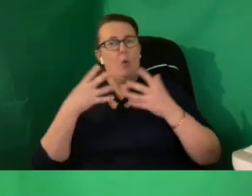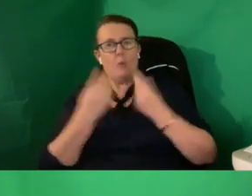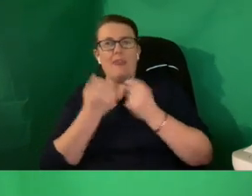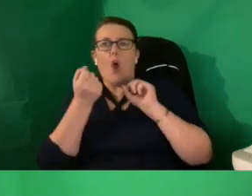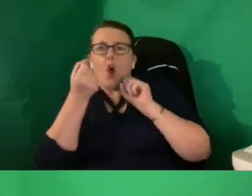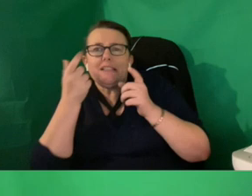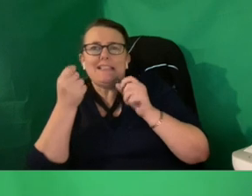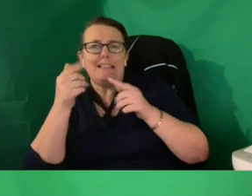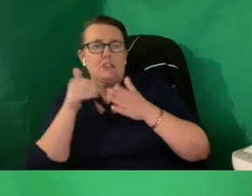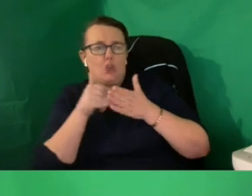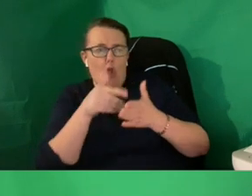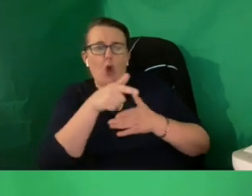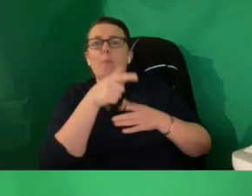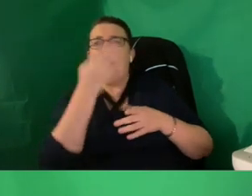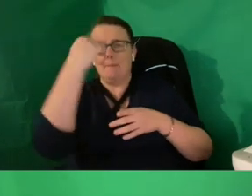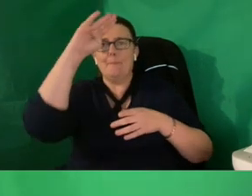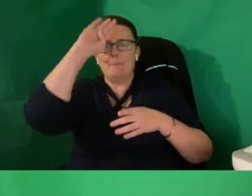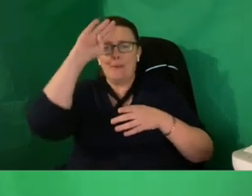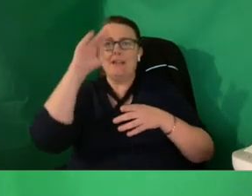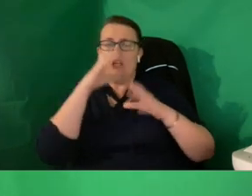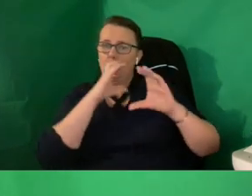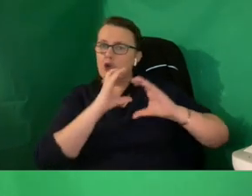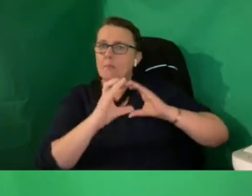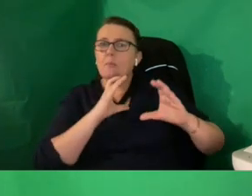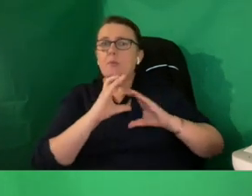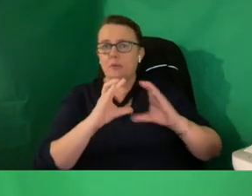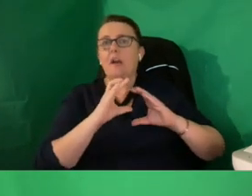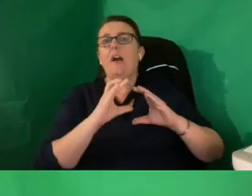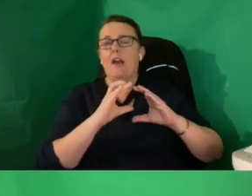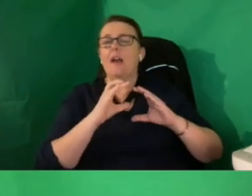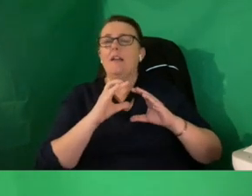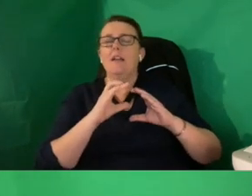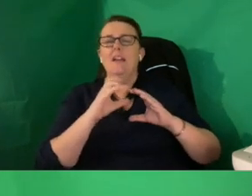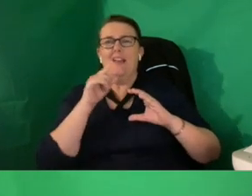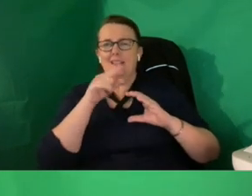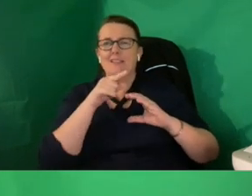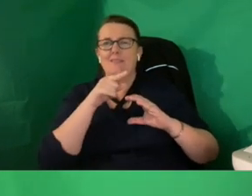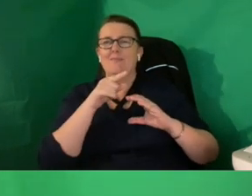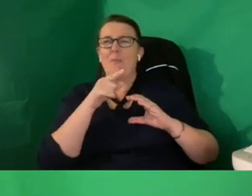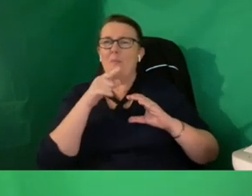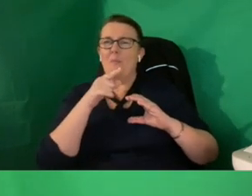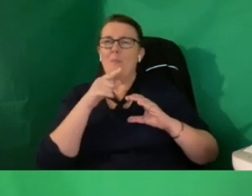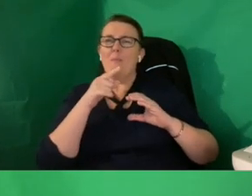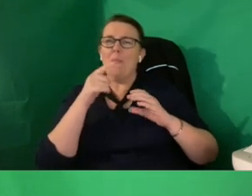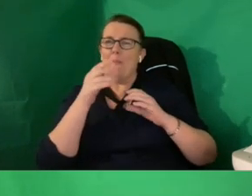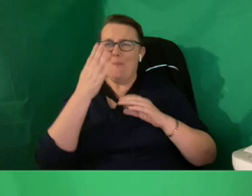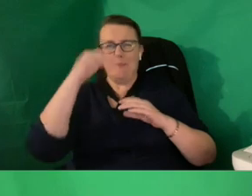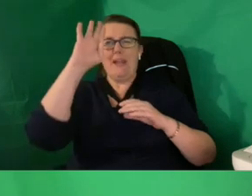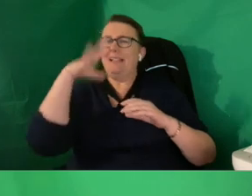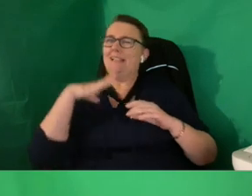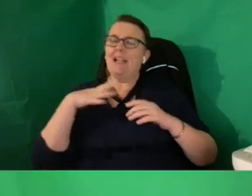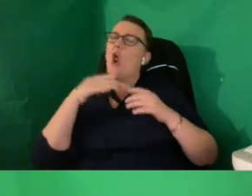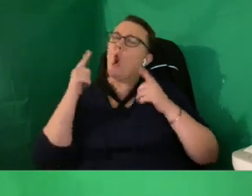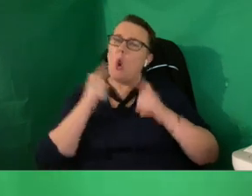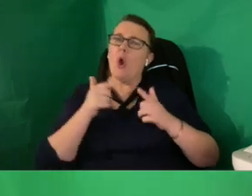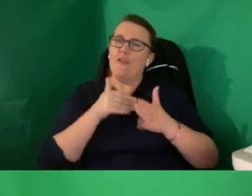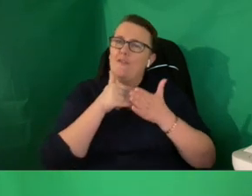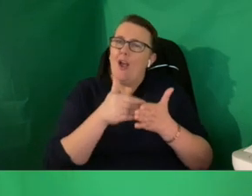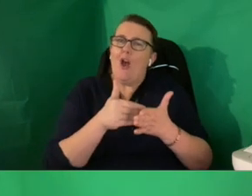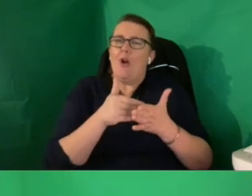your child, because with our children with the extra delays, they need as much help as they can get. Because, for